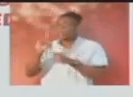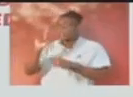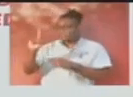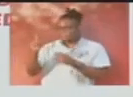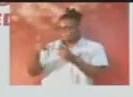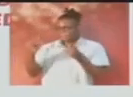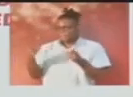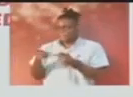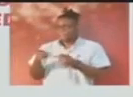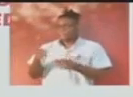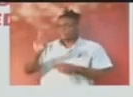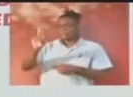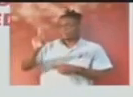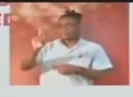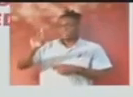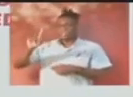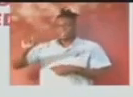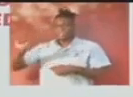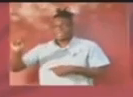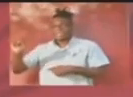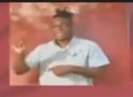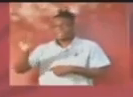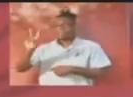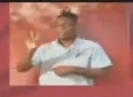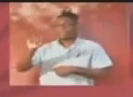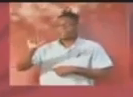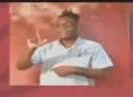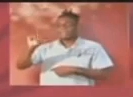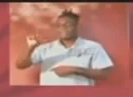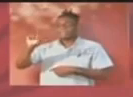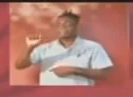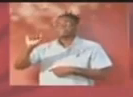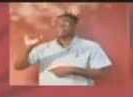and its benefits. Dr. Hamid.